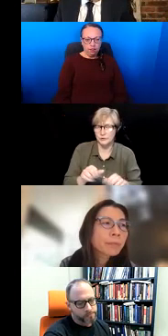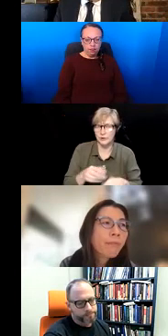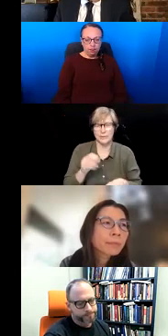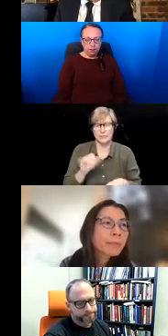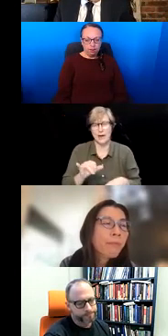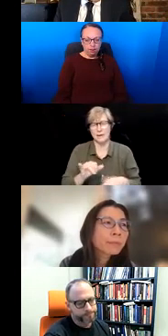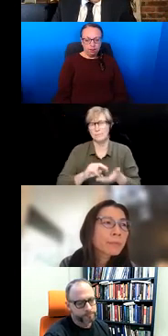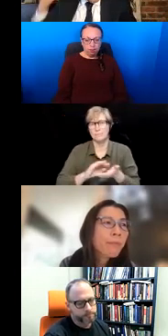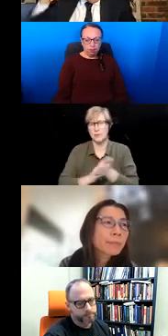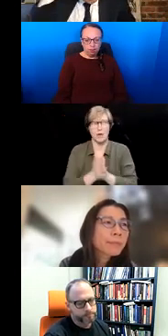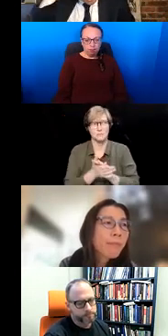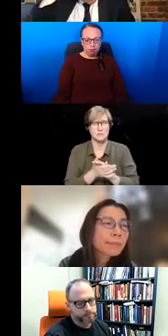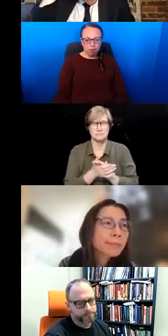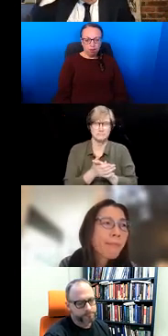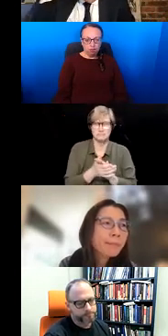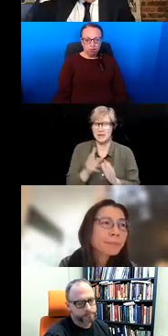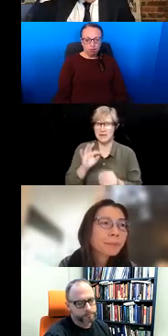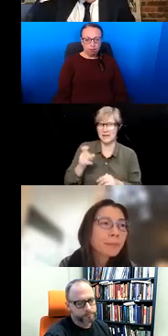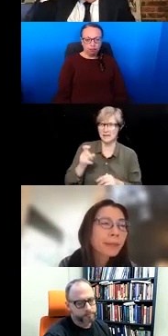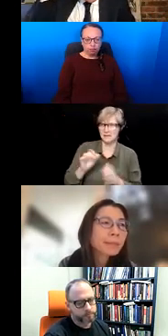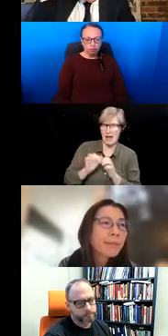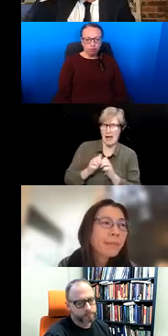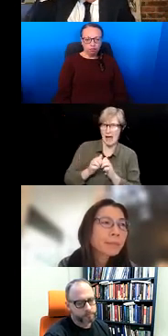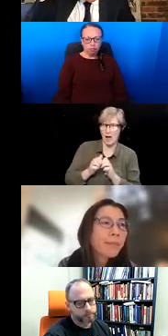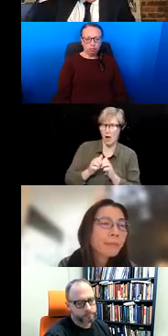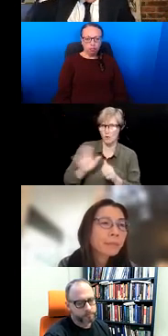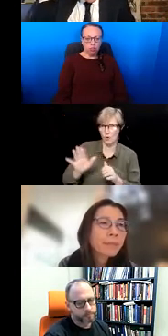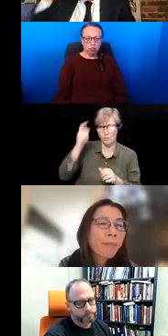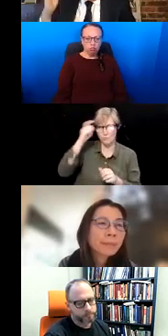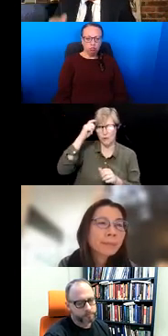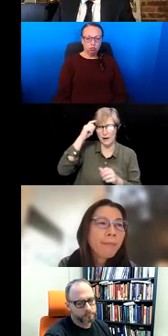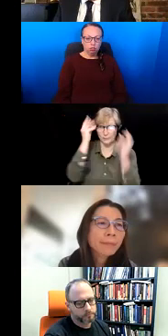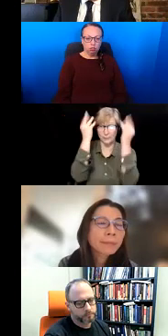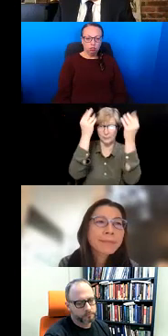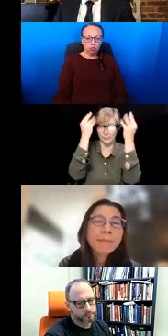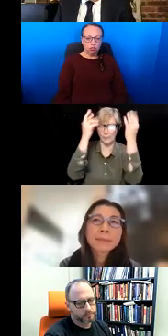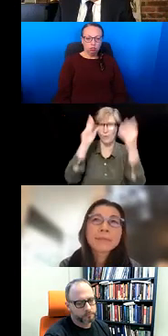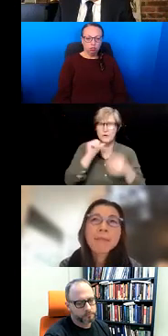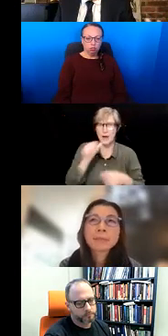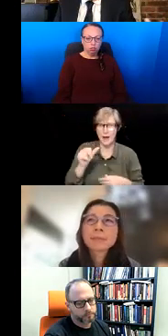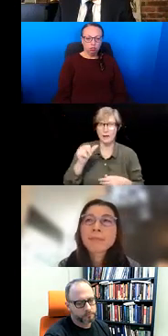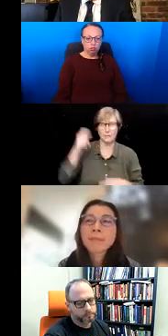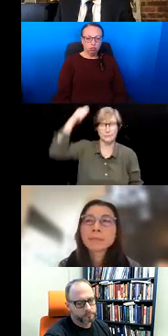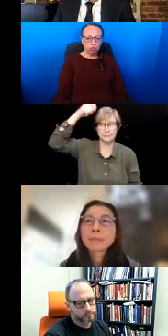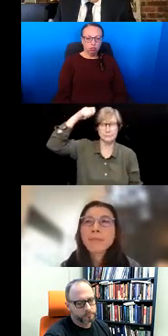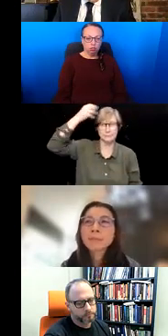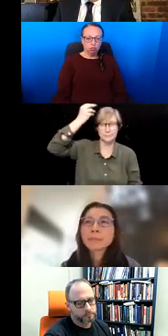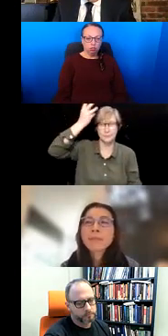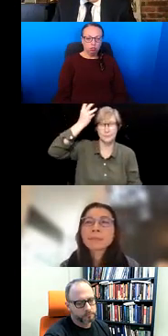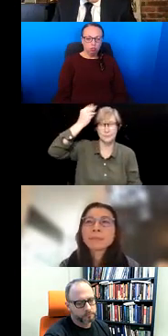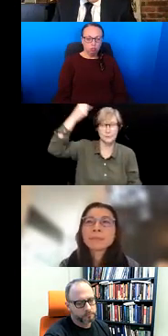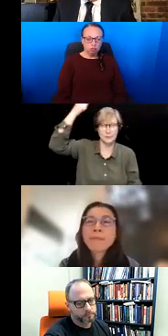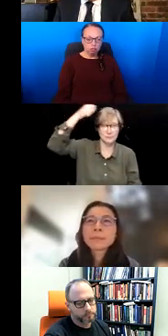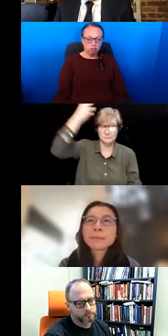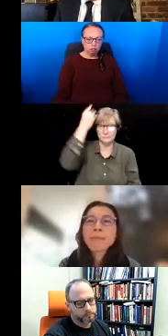how excitable your brain is, right? And the amount of stimulation it takes to stimulate over a site and to elicit a motor response is